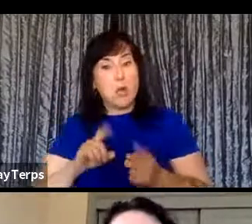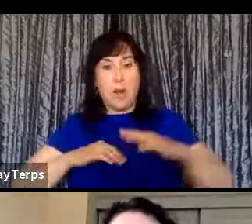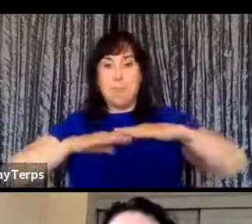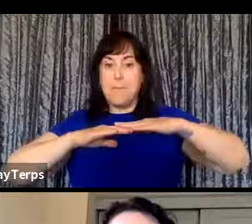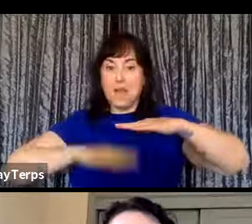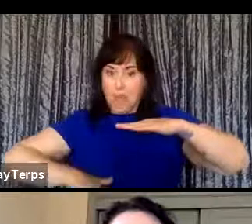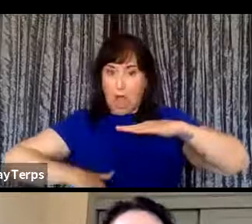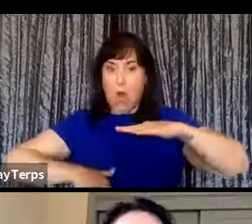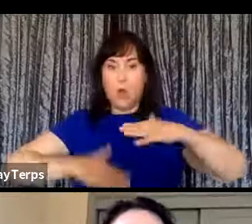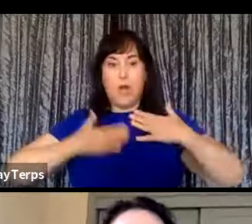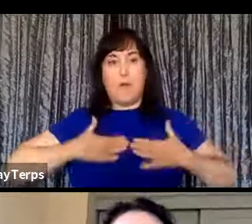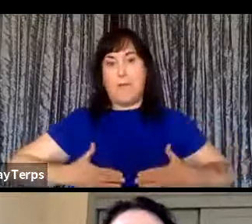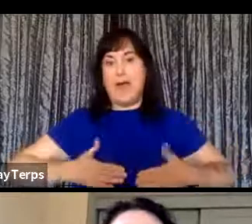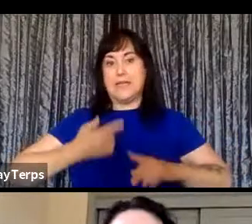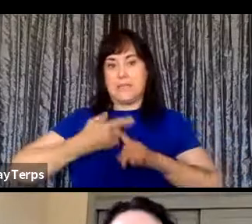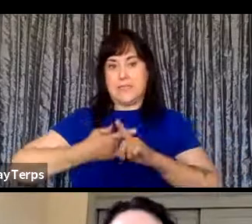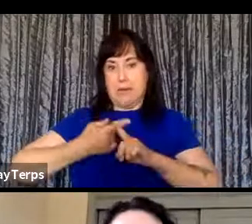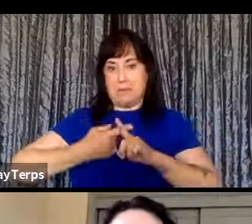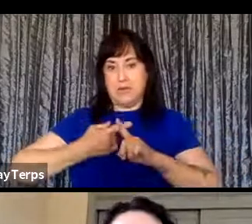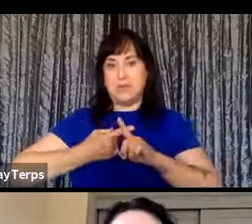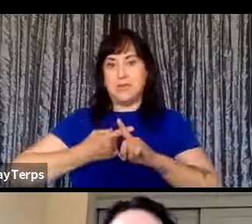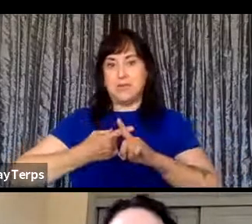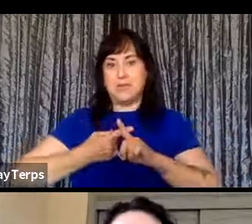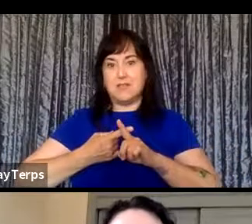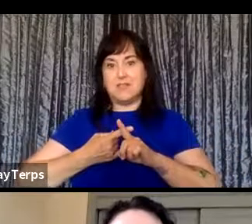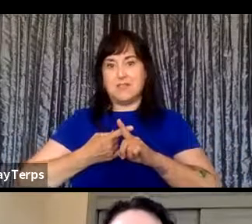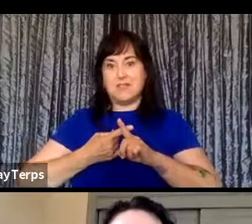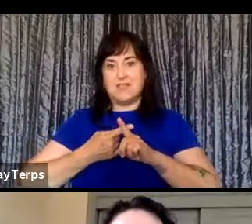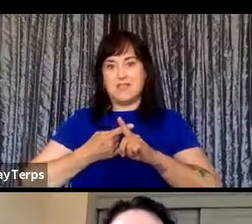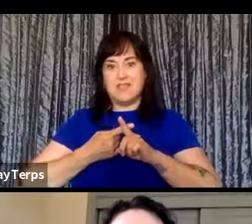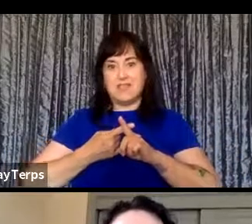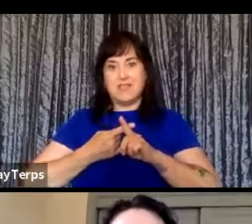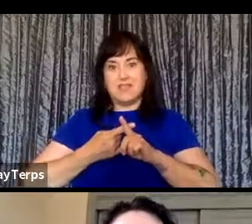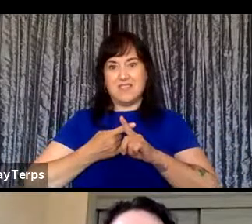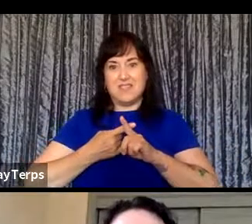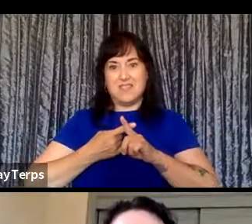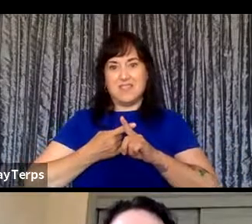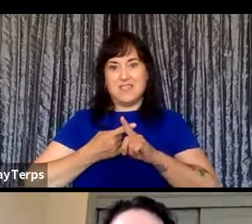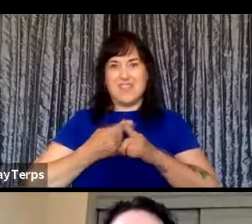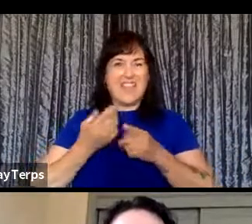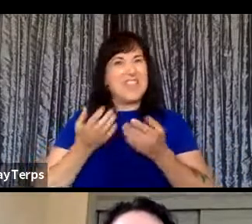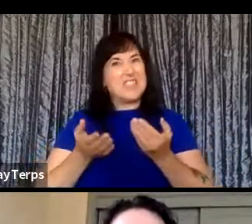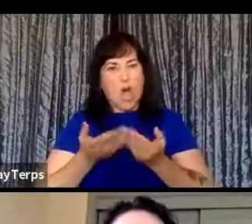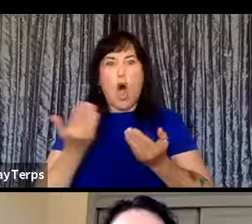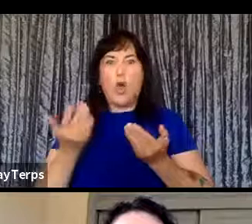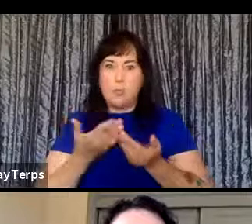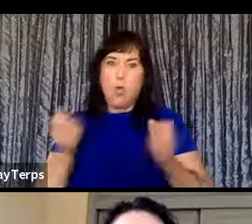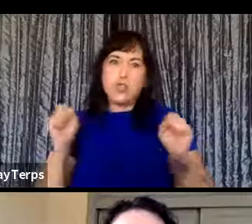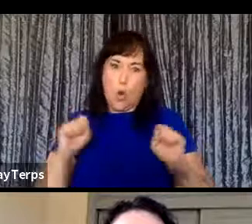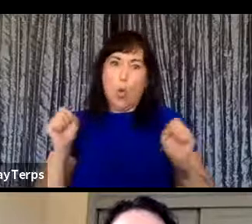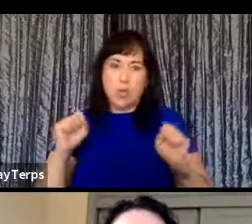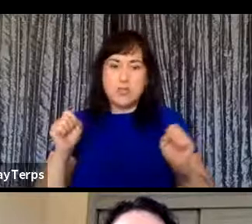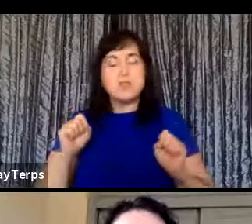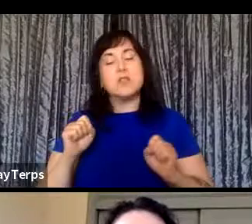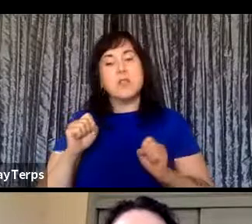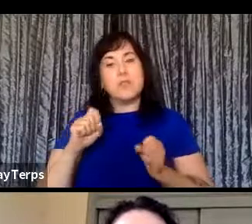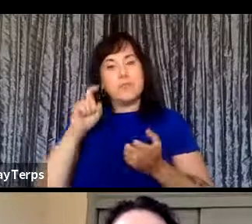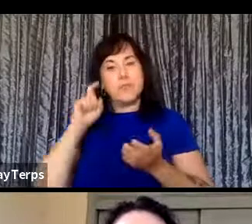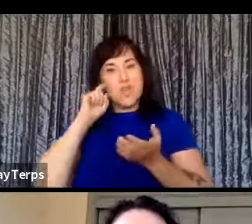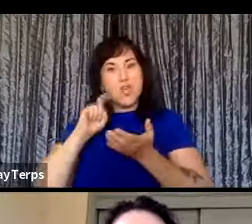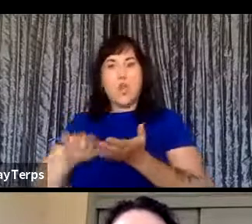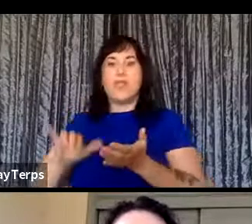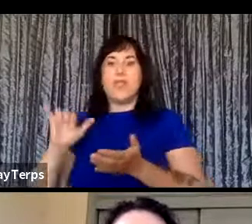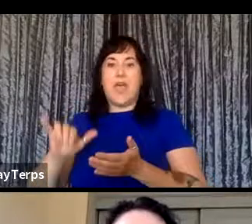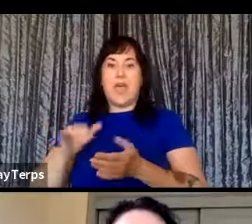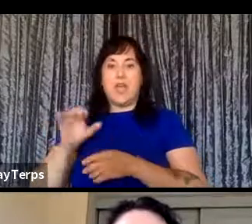temp, significantly lower than body temp, almost to a point where you can really feel like it's almost getting cold for us to be able to know that that chocolate is